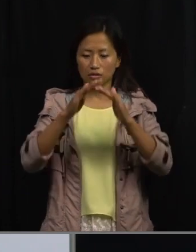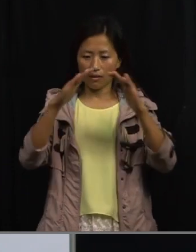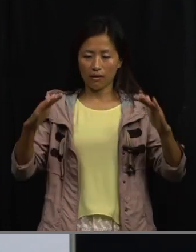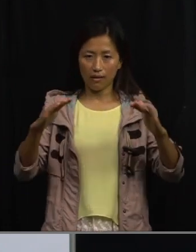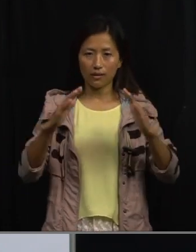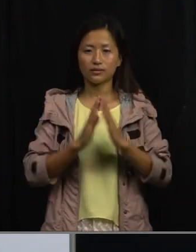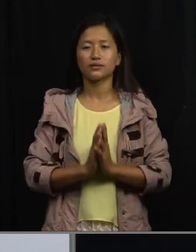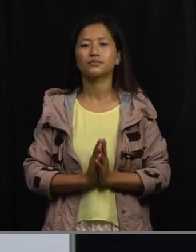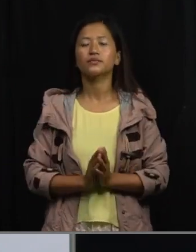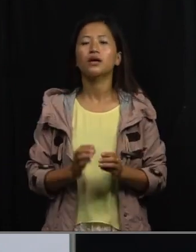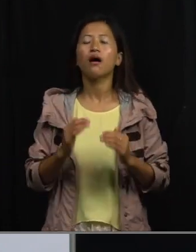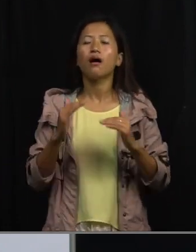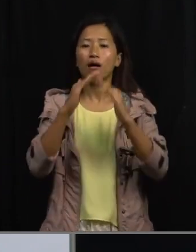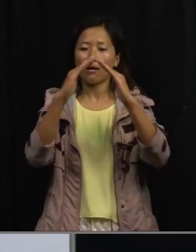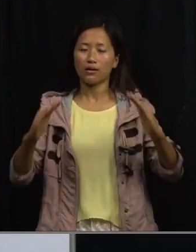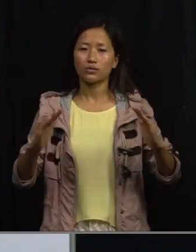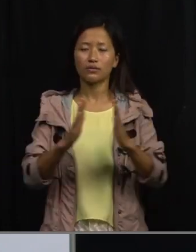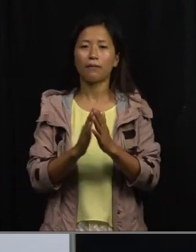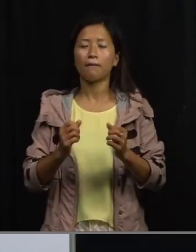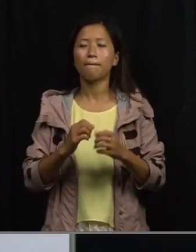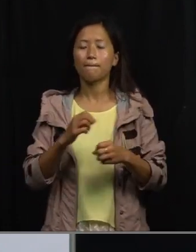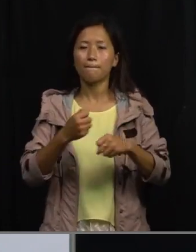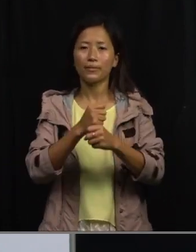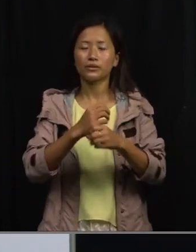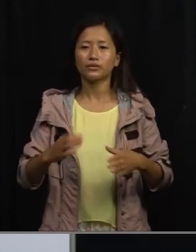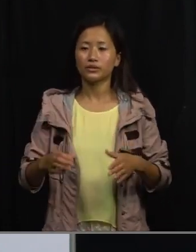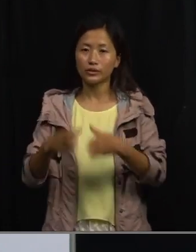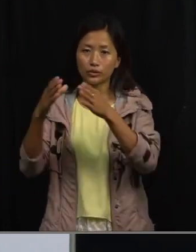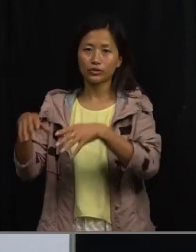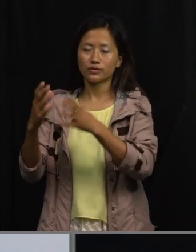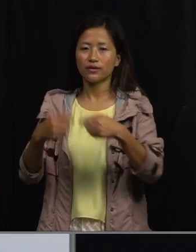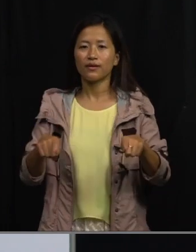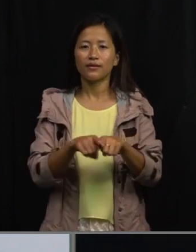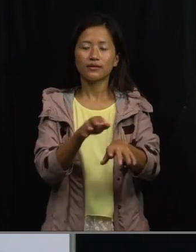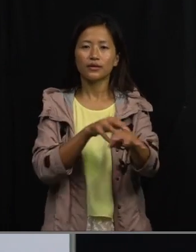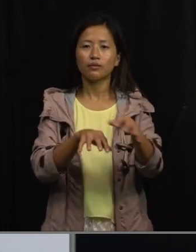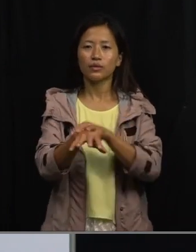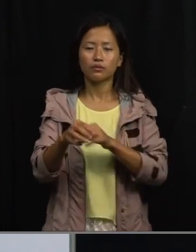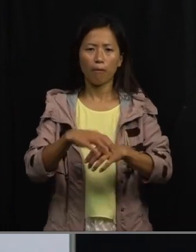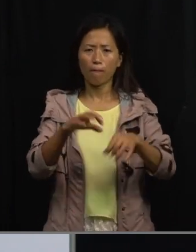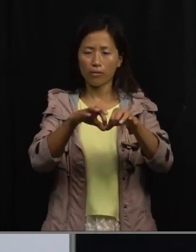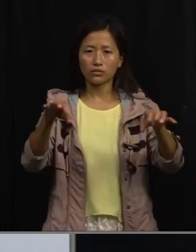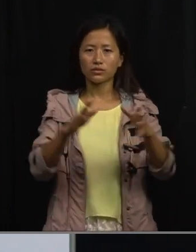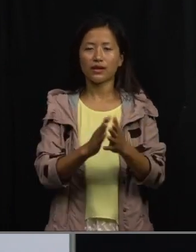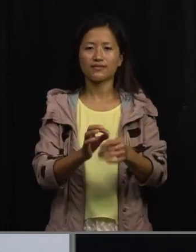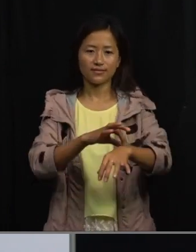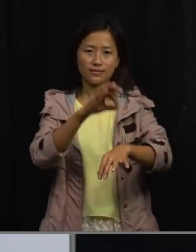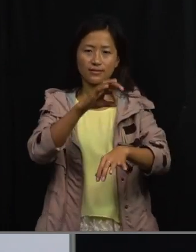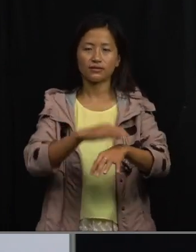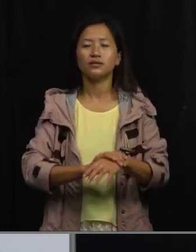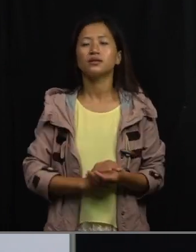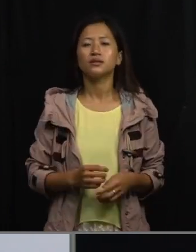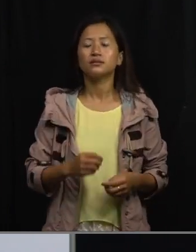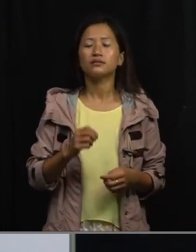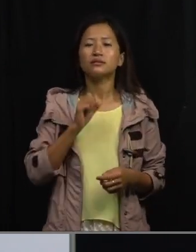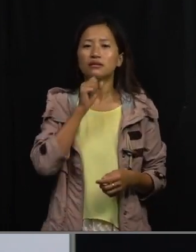also, their huts were built with branches of trees and animal bones and skins. And also, the early